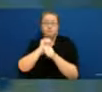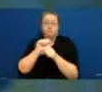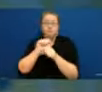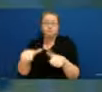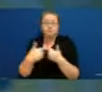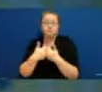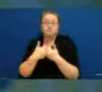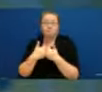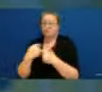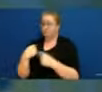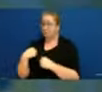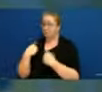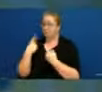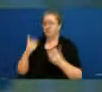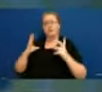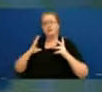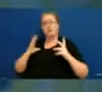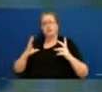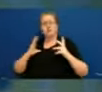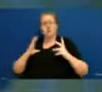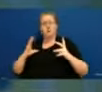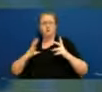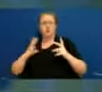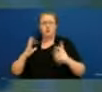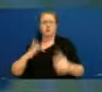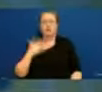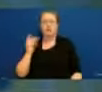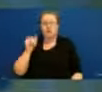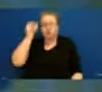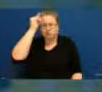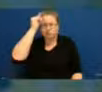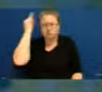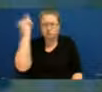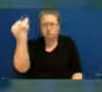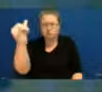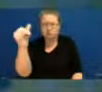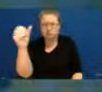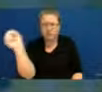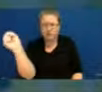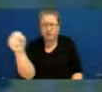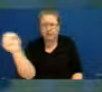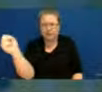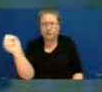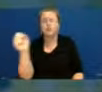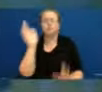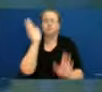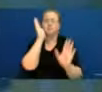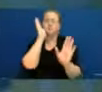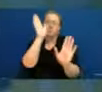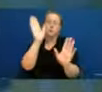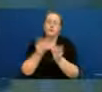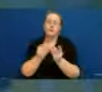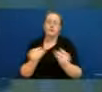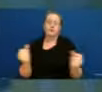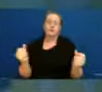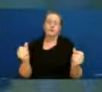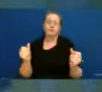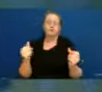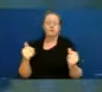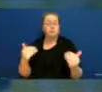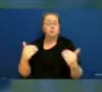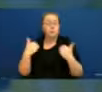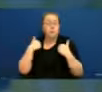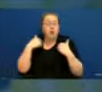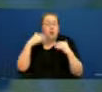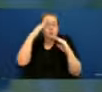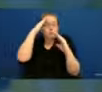the most challenging time of this pandemic. It seems to have been going on forever, but it will end.